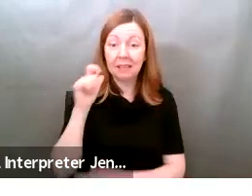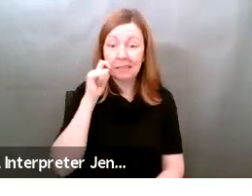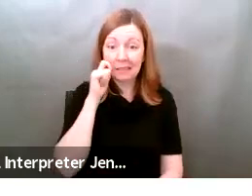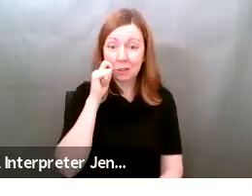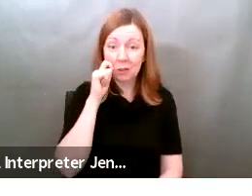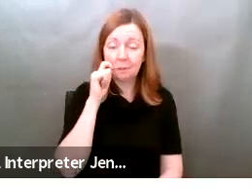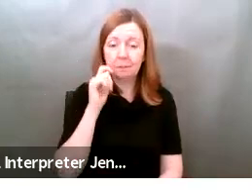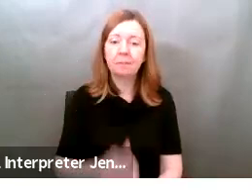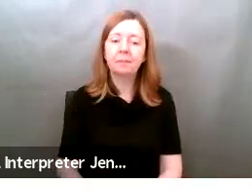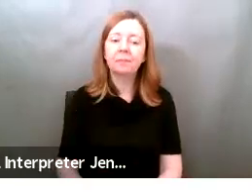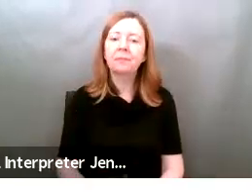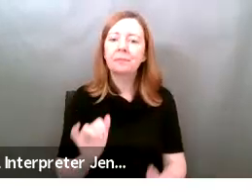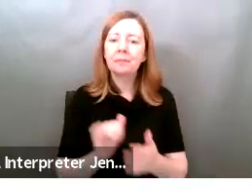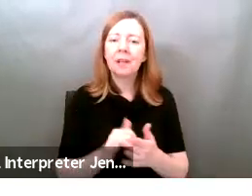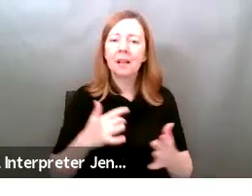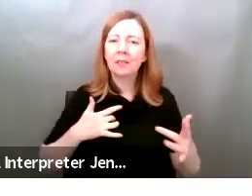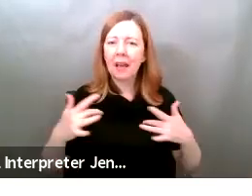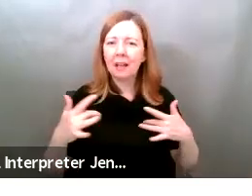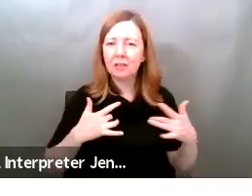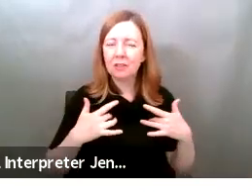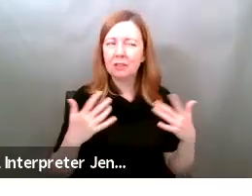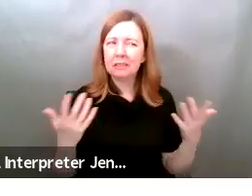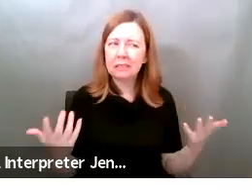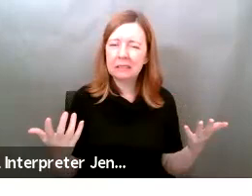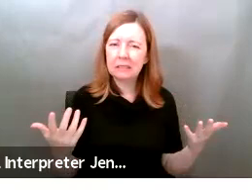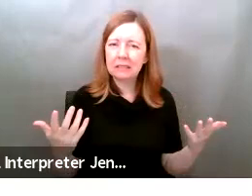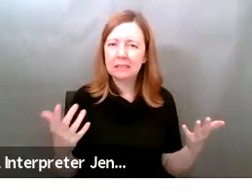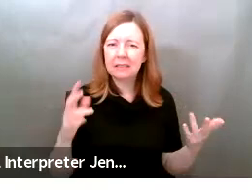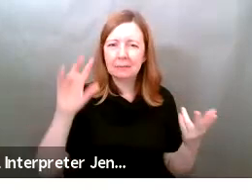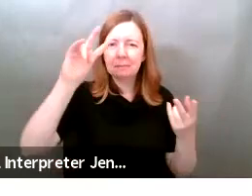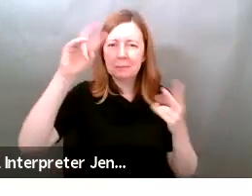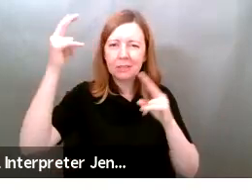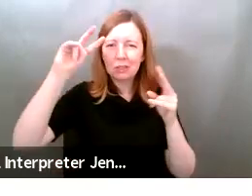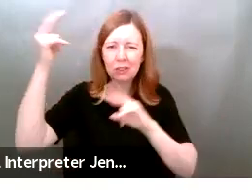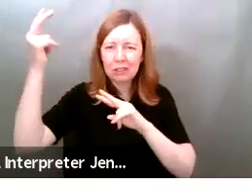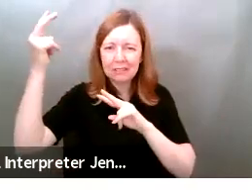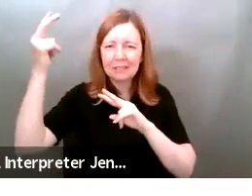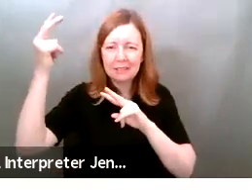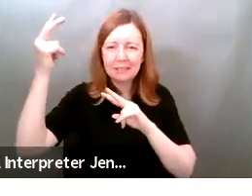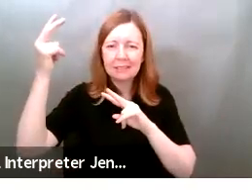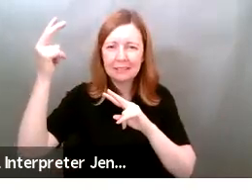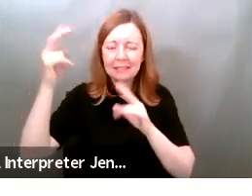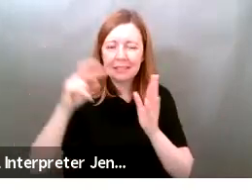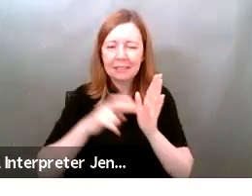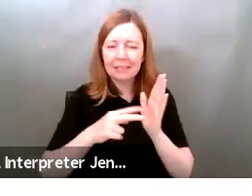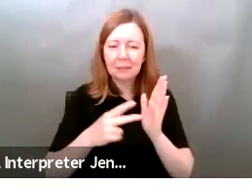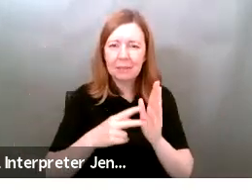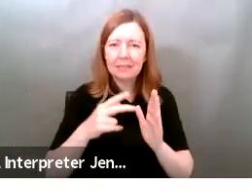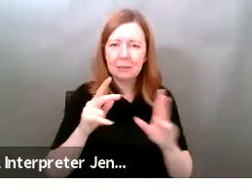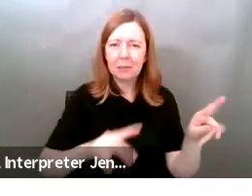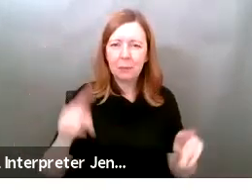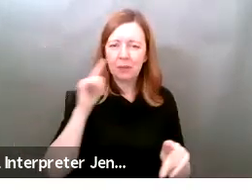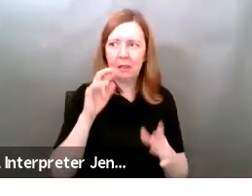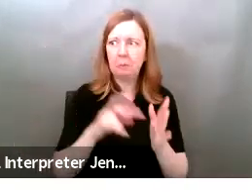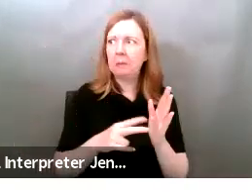This concern has gotten, I believe, misunderstood as a concern for infertility.